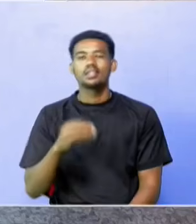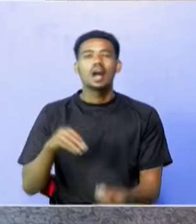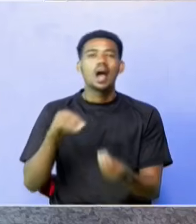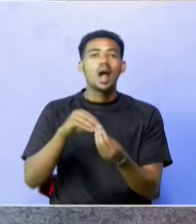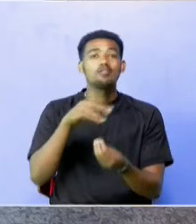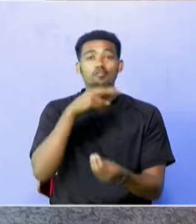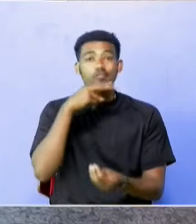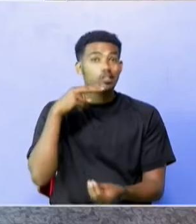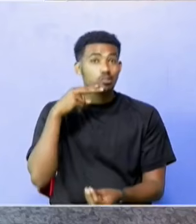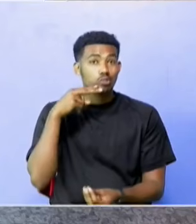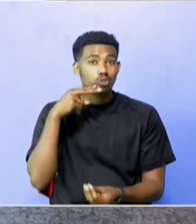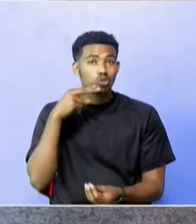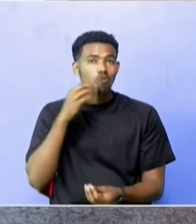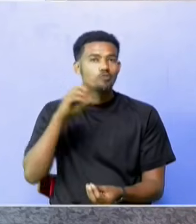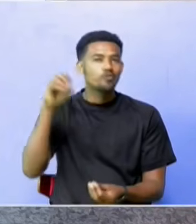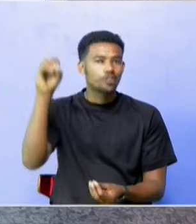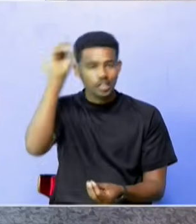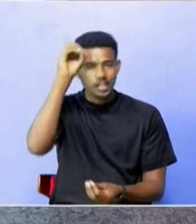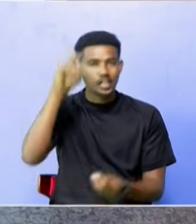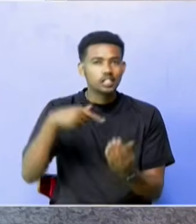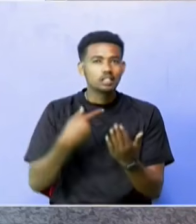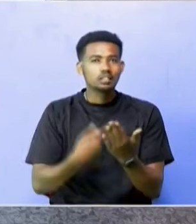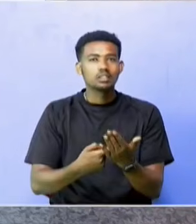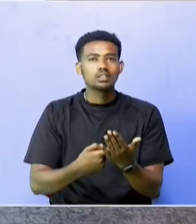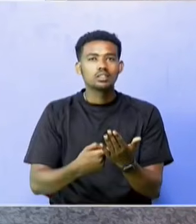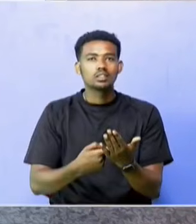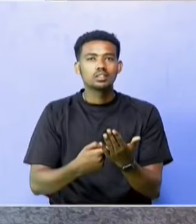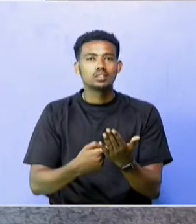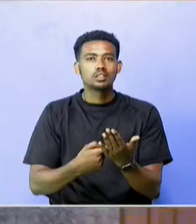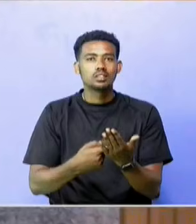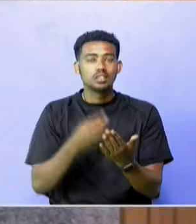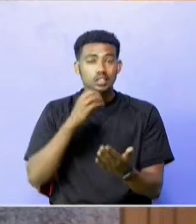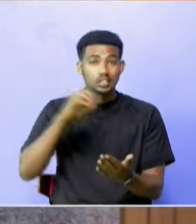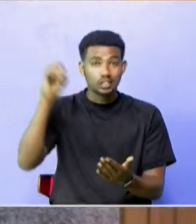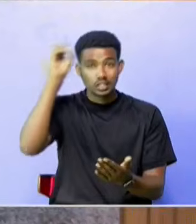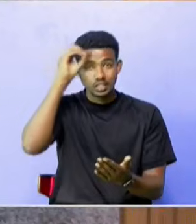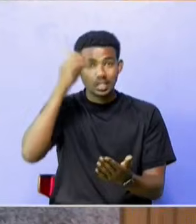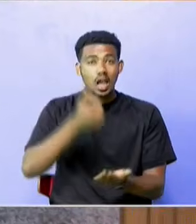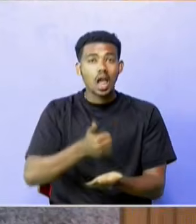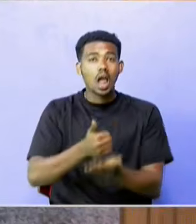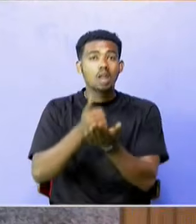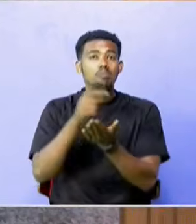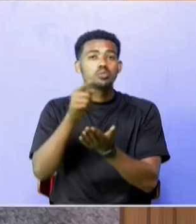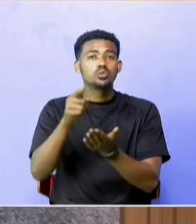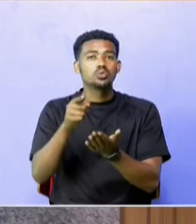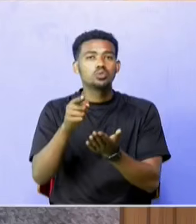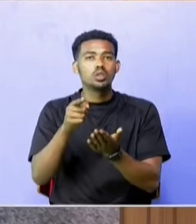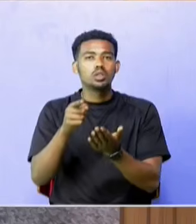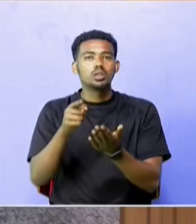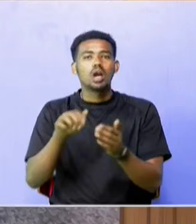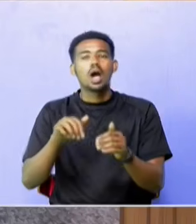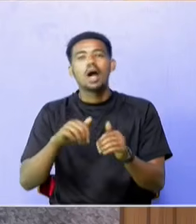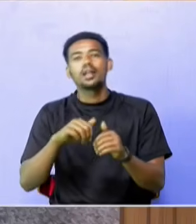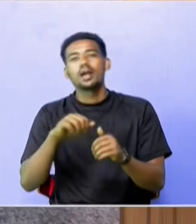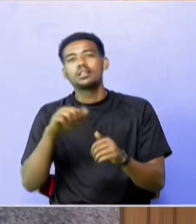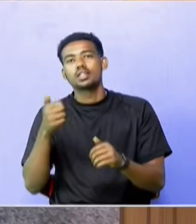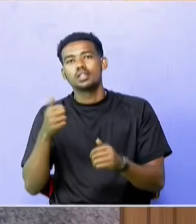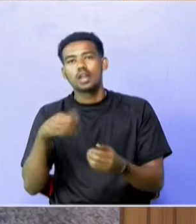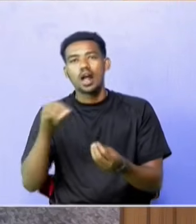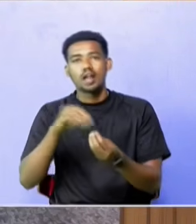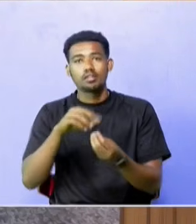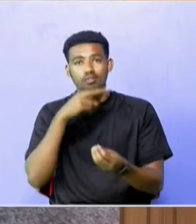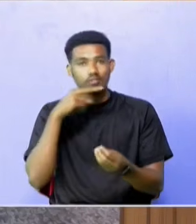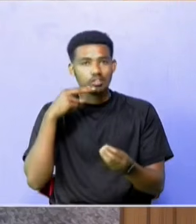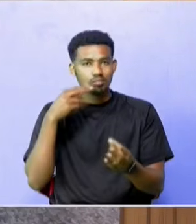of degree. These are the adverbs of degree that can help you modify another adverb. Like,